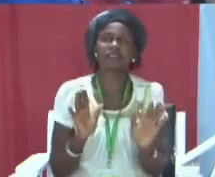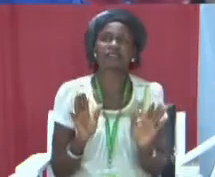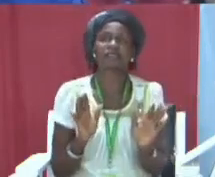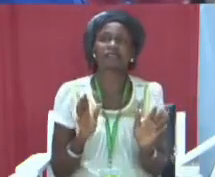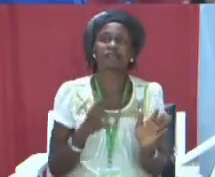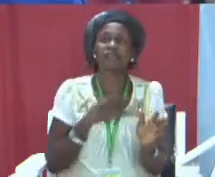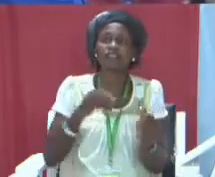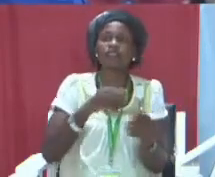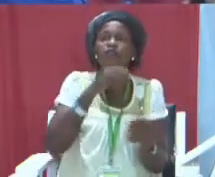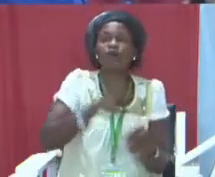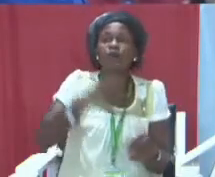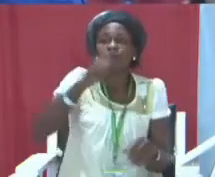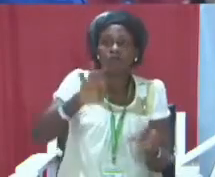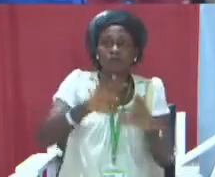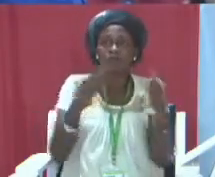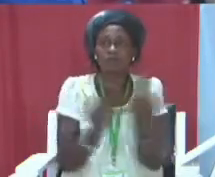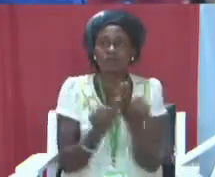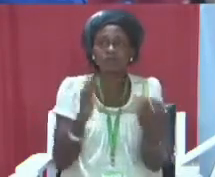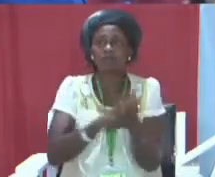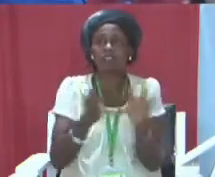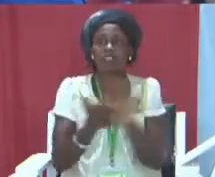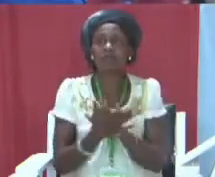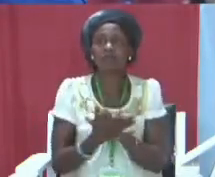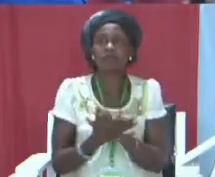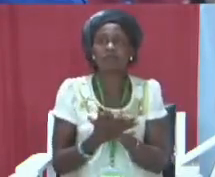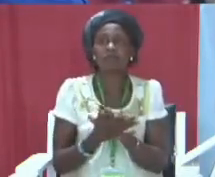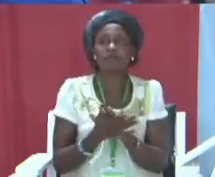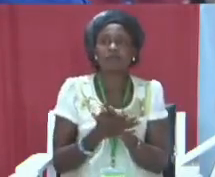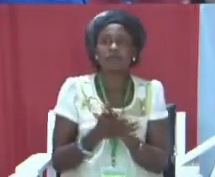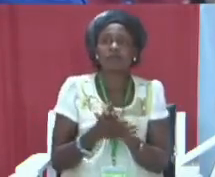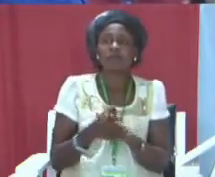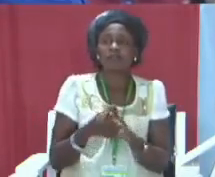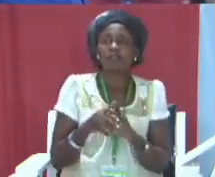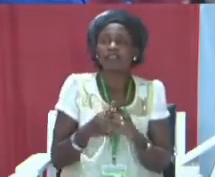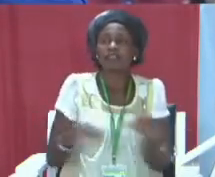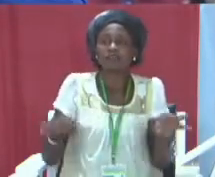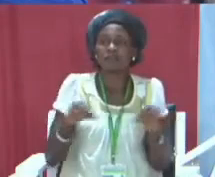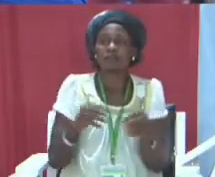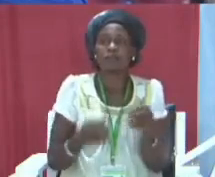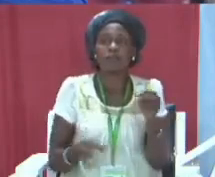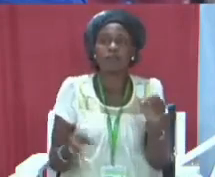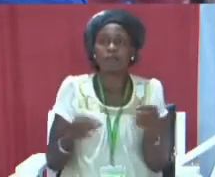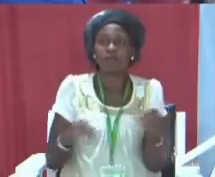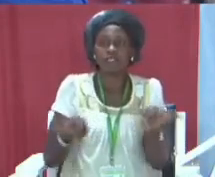And the oldest son of the family became the major breadwinner.